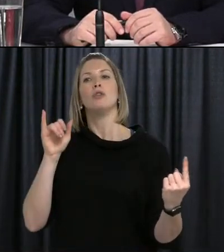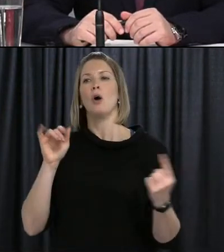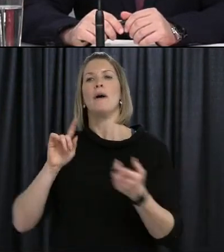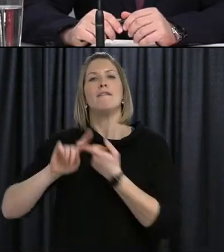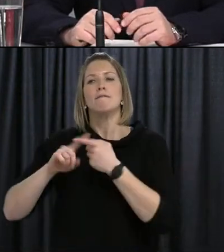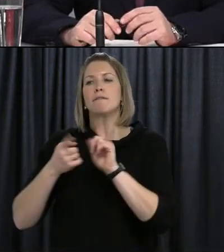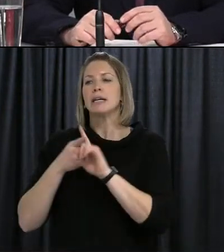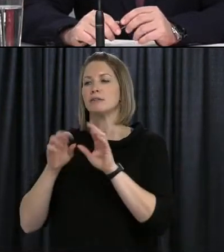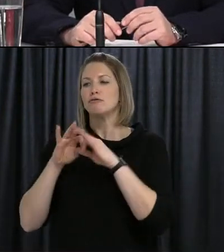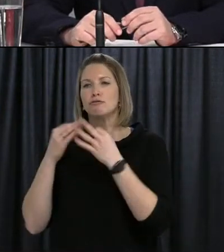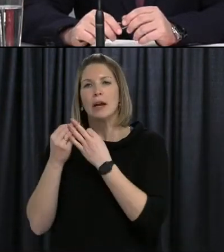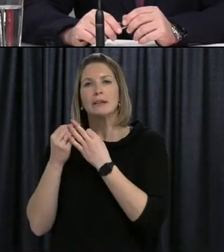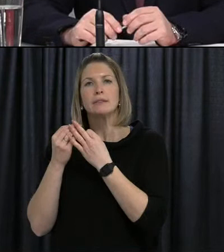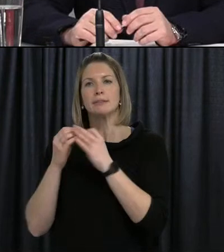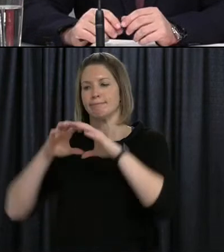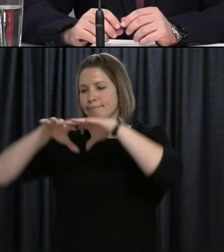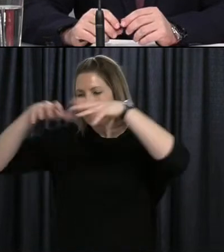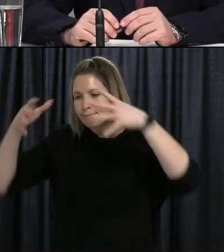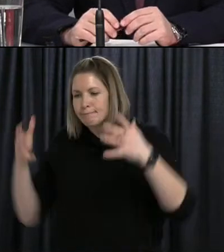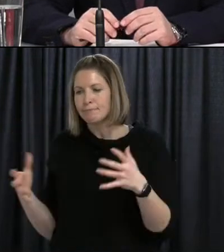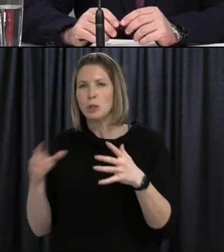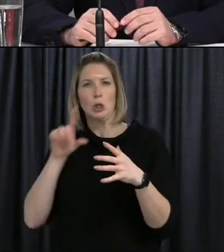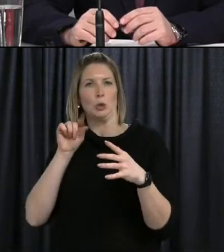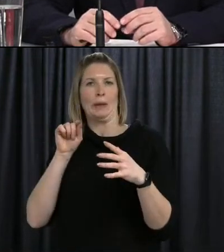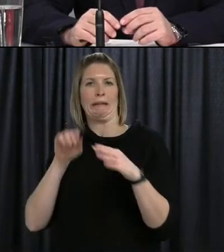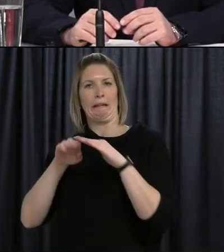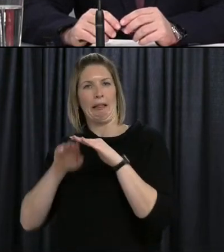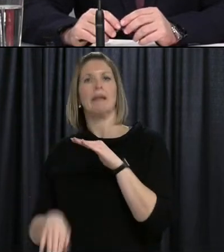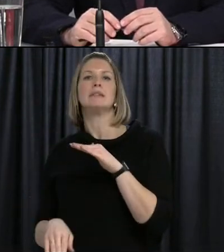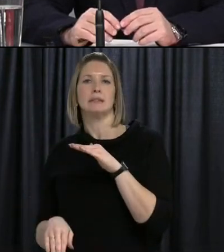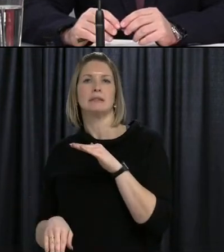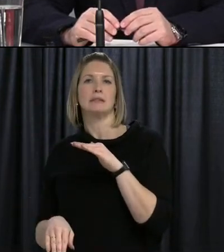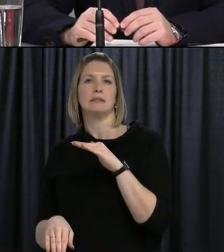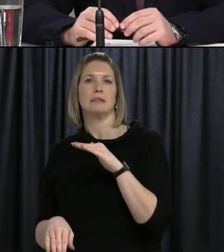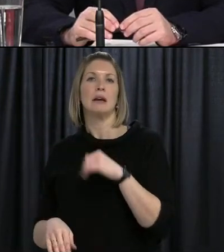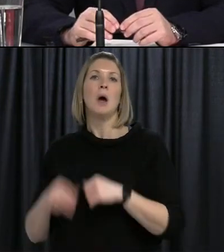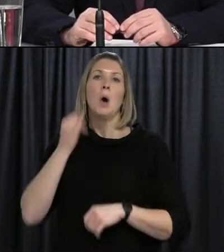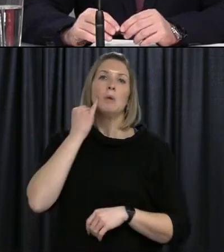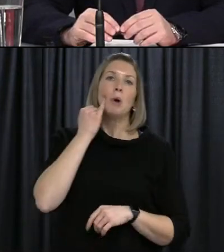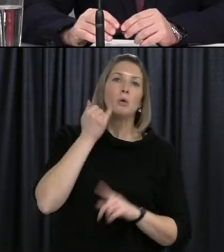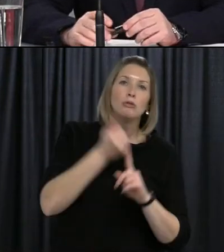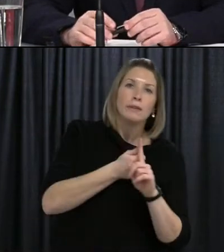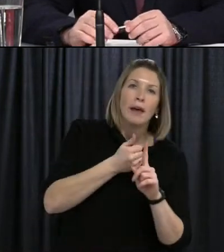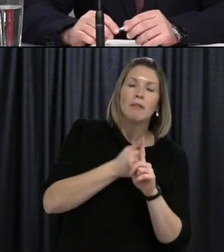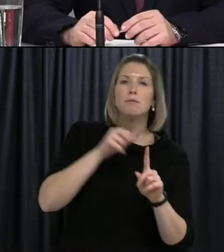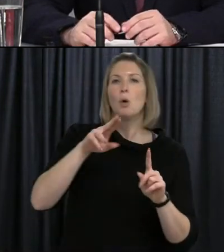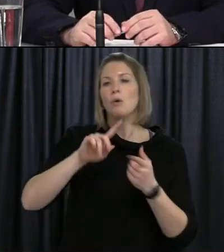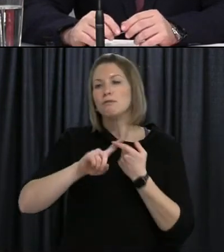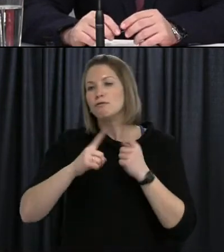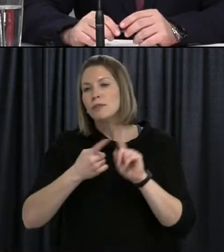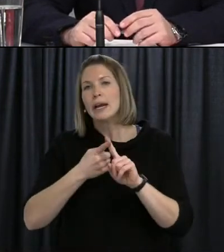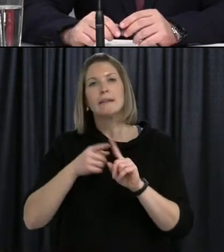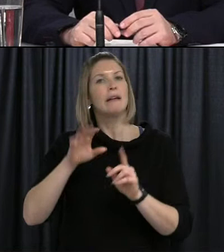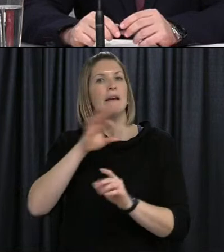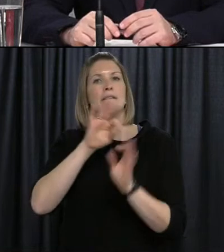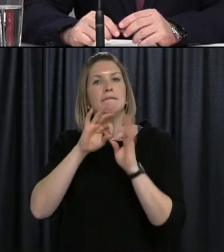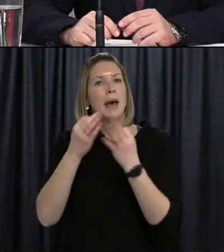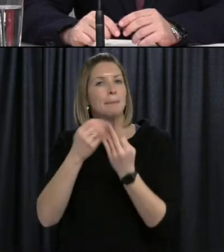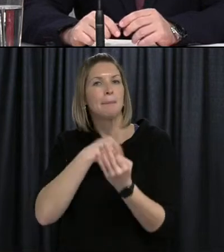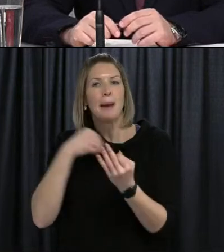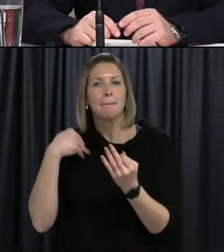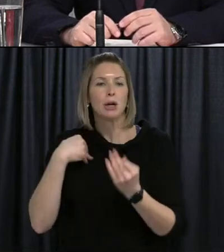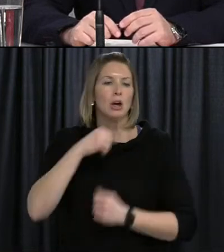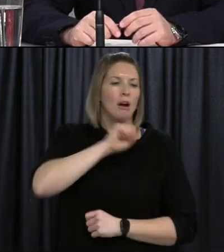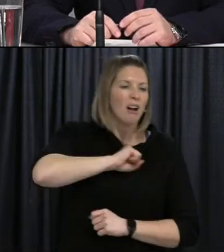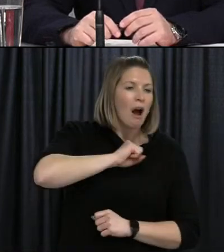If you or a family member have a fever or new cough, or if you have 2 or more other symptoms of COVID-19, even if mild,